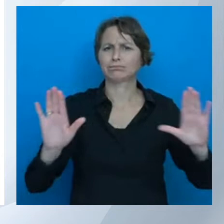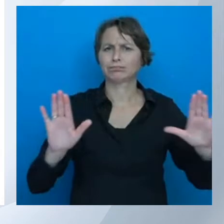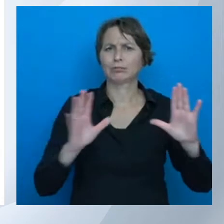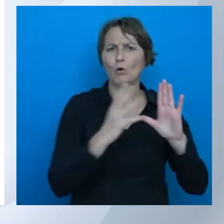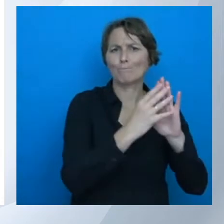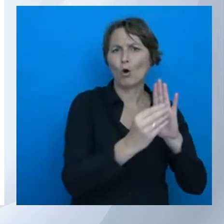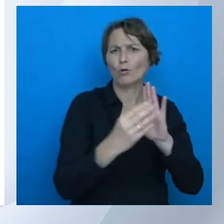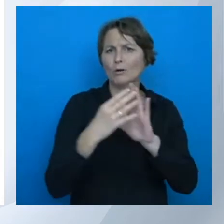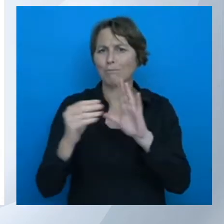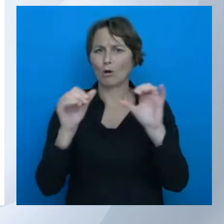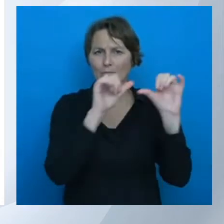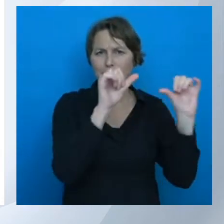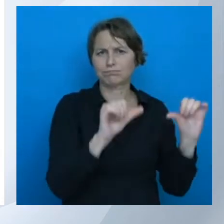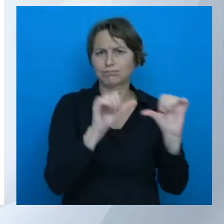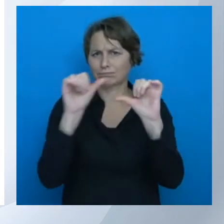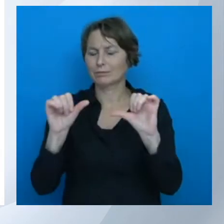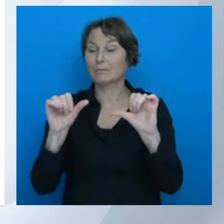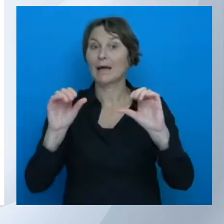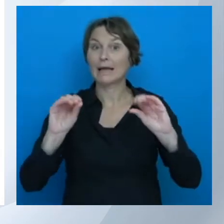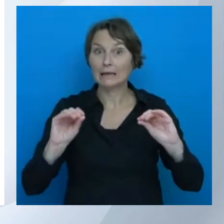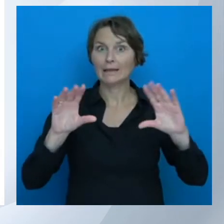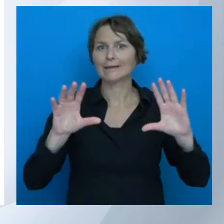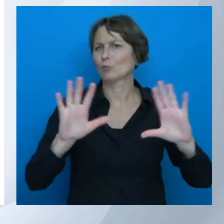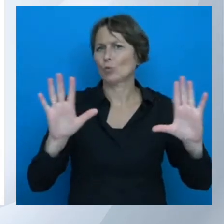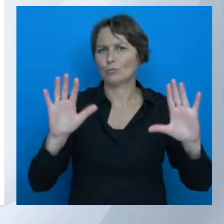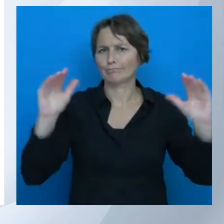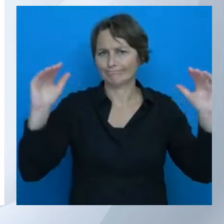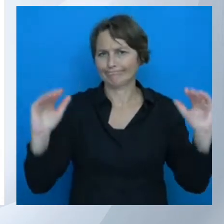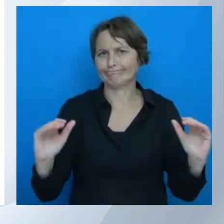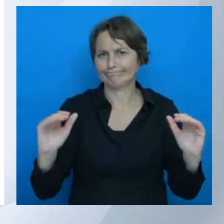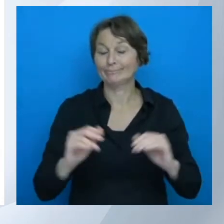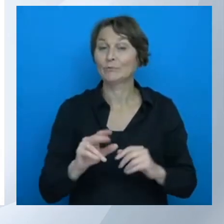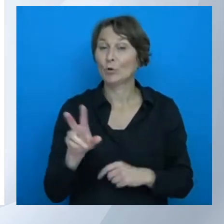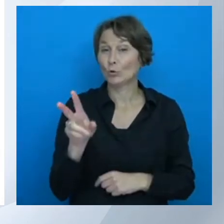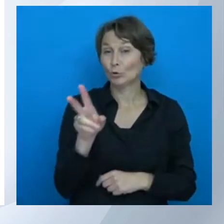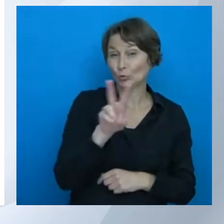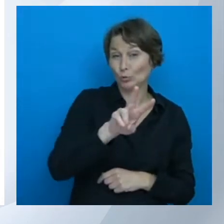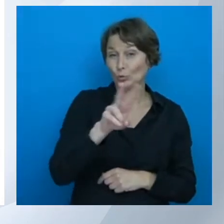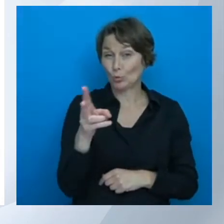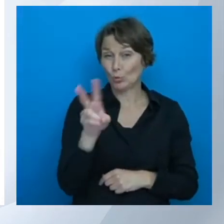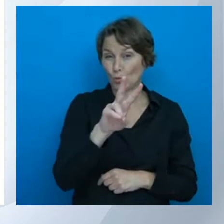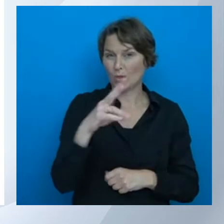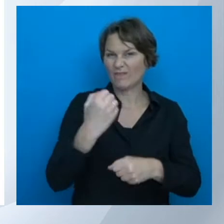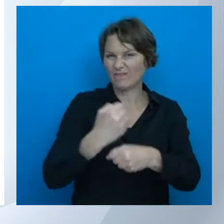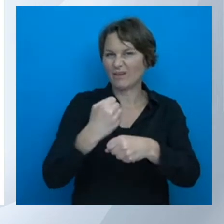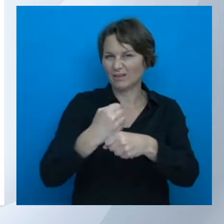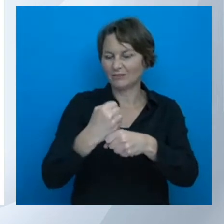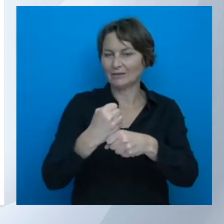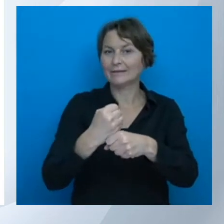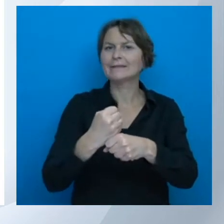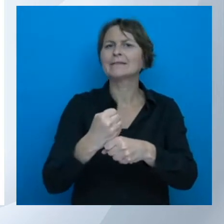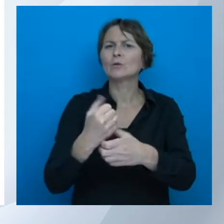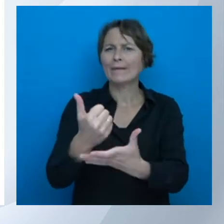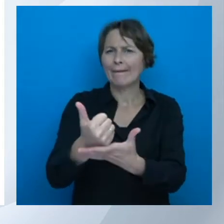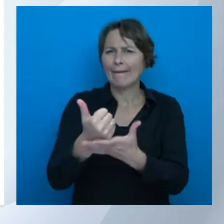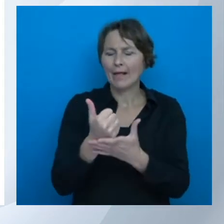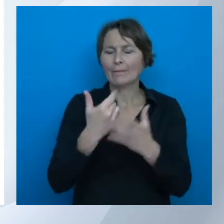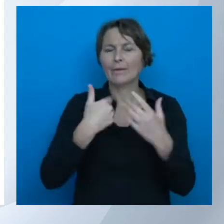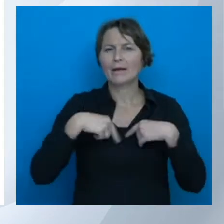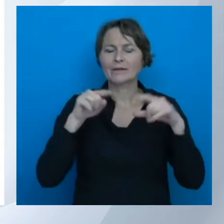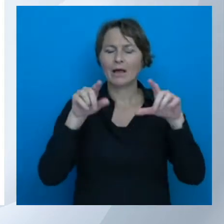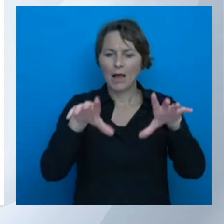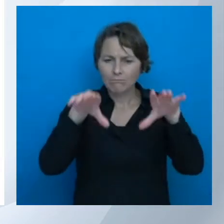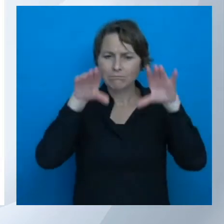it too much. So these two functions work hand in hand to help us better understand how the words are